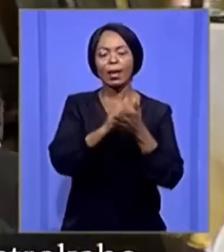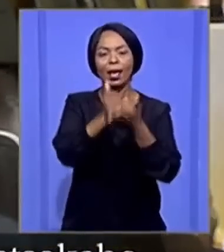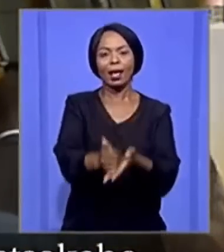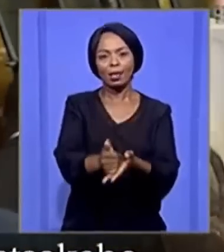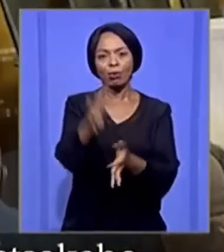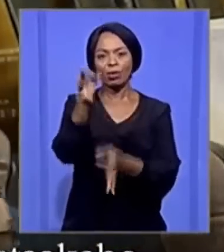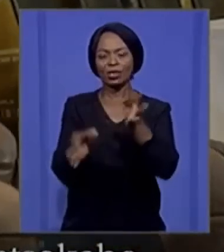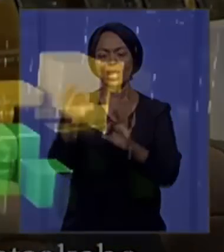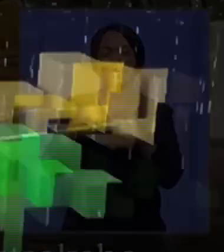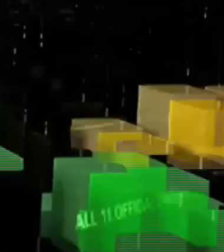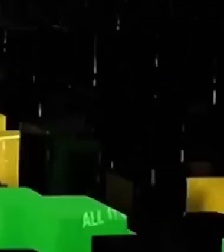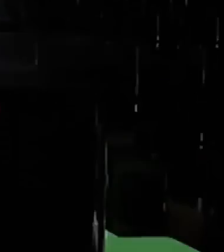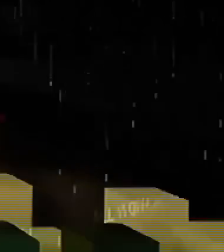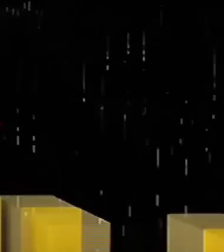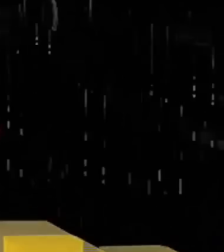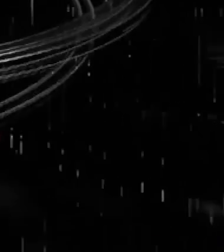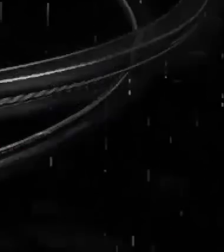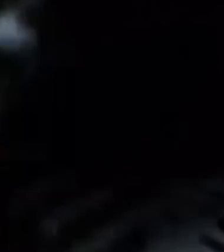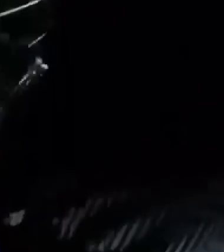ga ditlhopho.